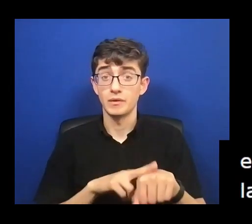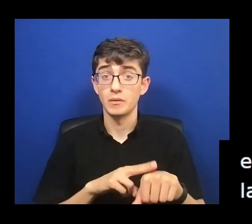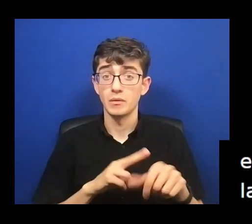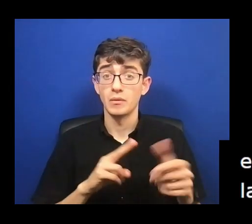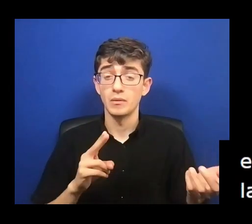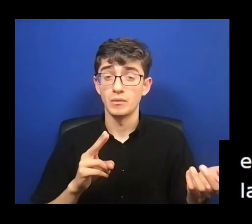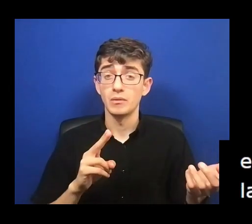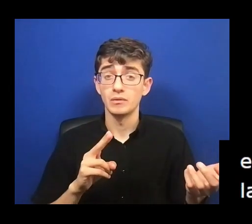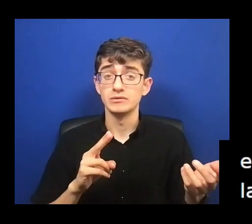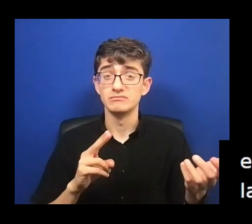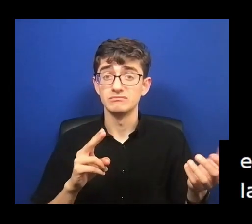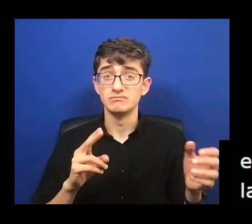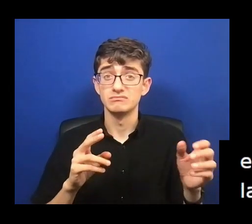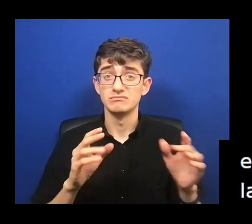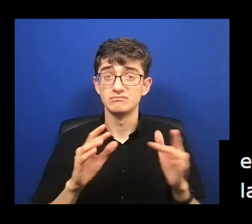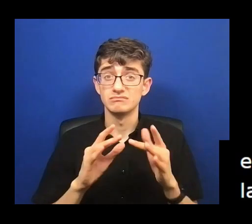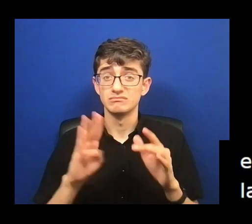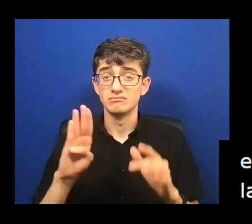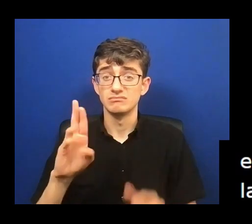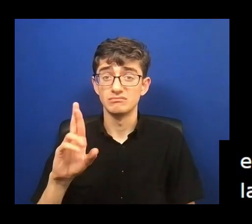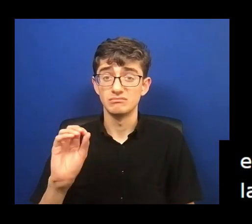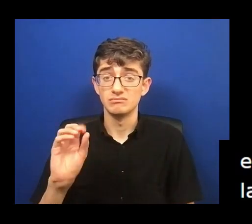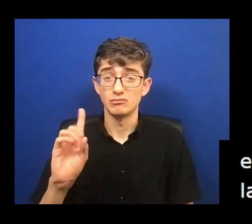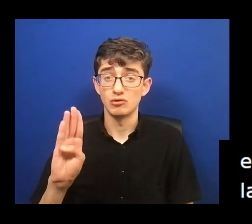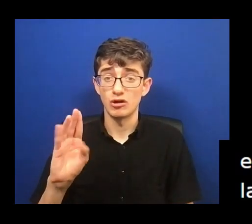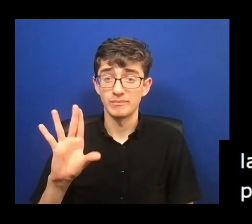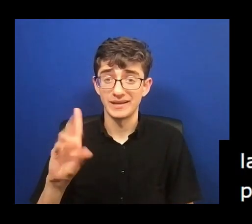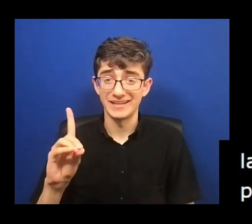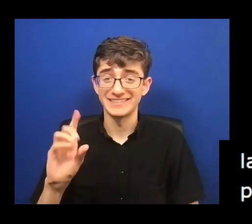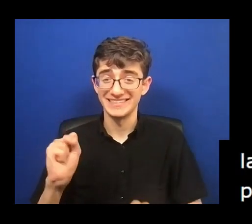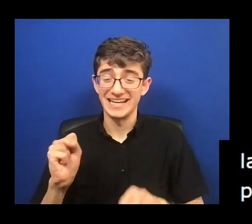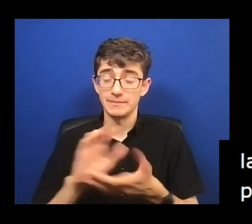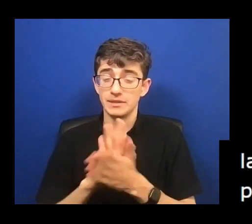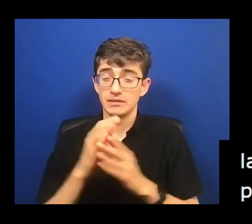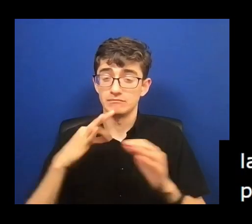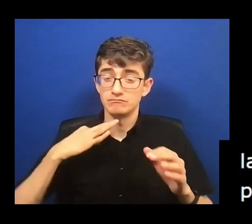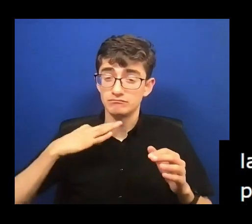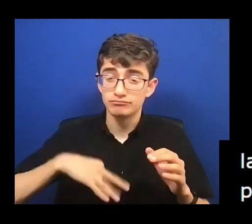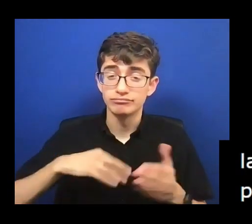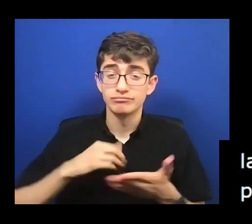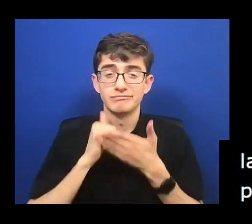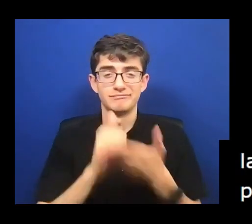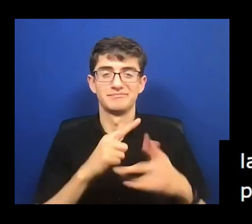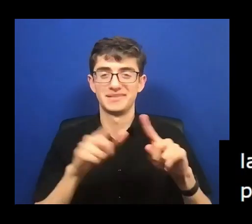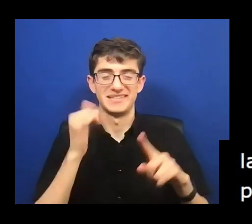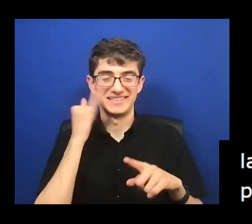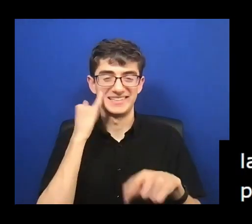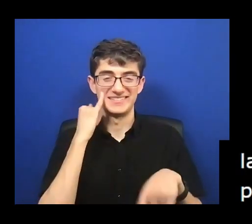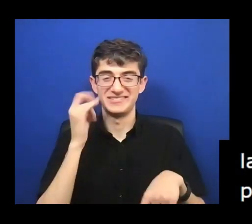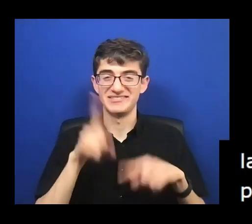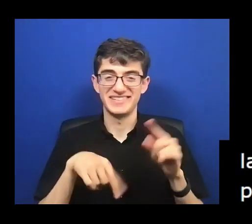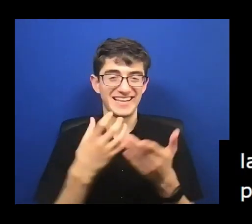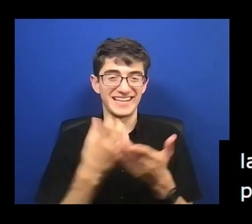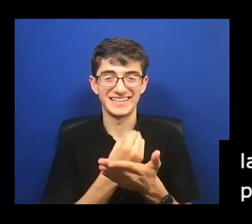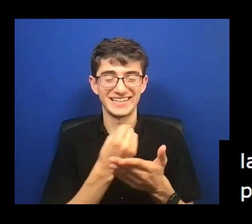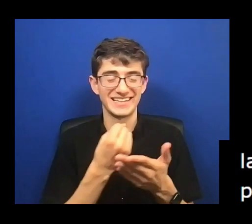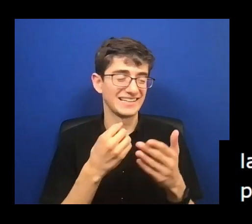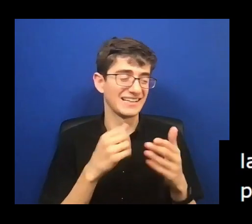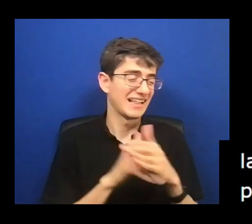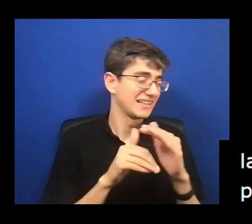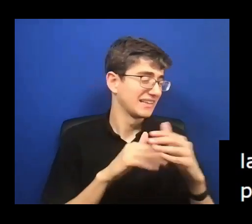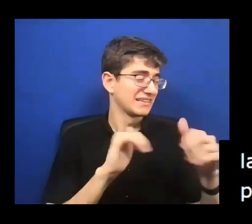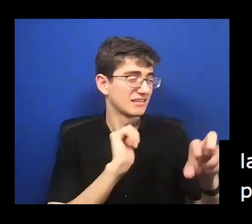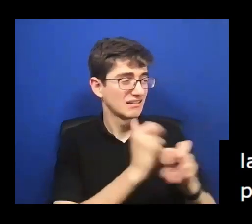with those challenges. It's often, if it's too difficult to gain affordable access, it often falls by the wayside.